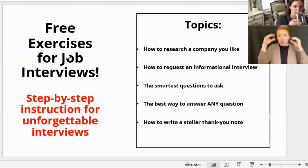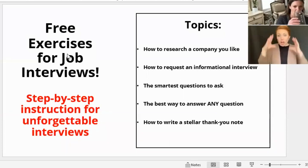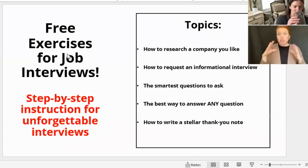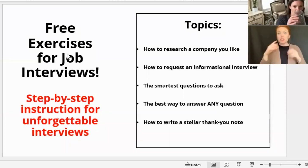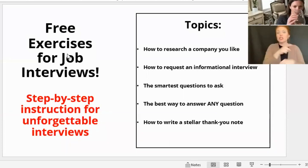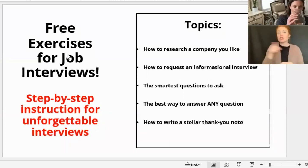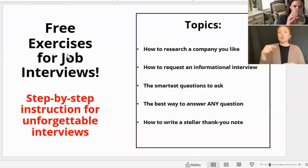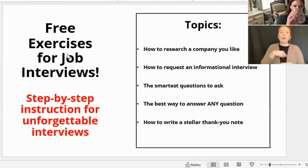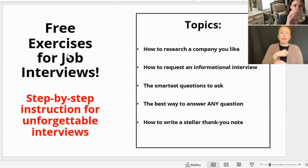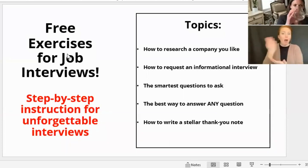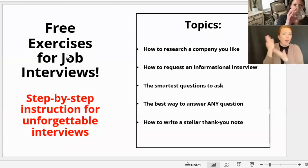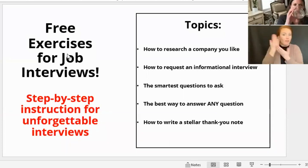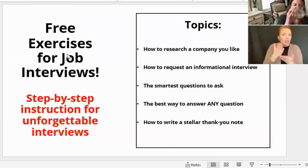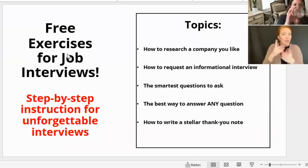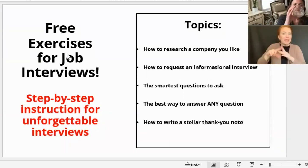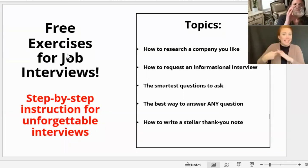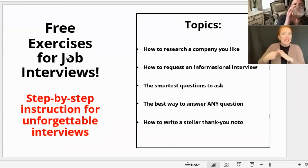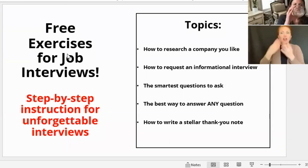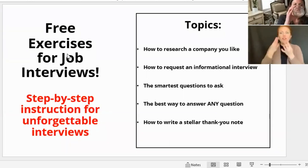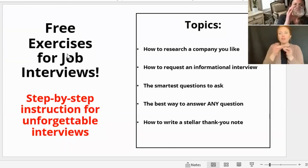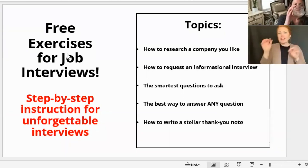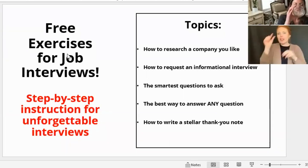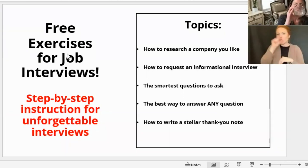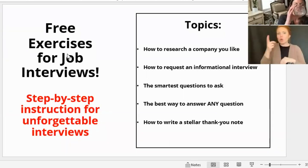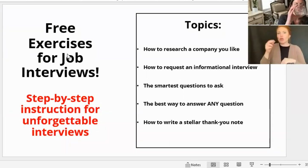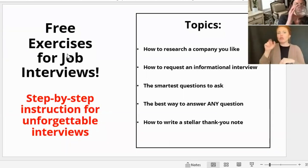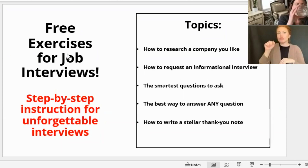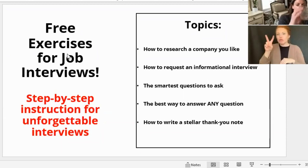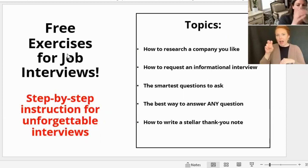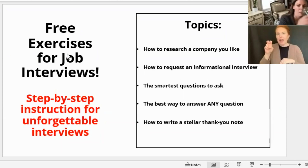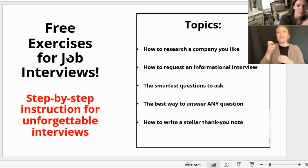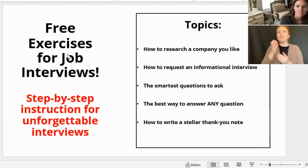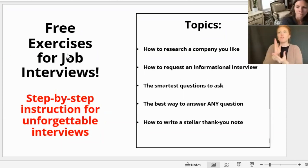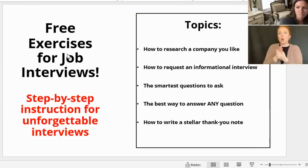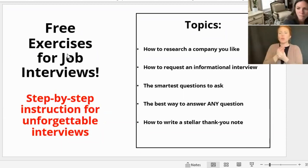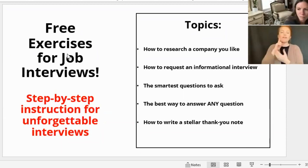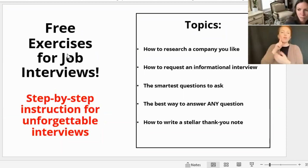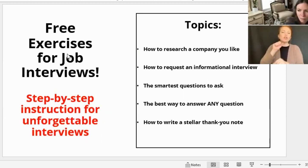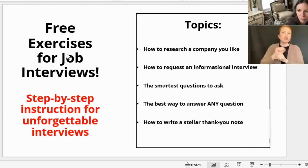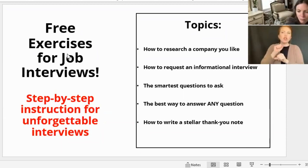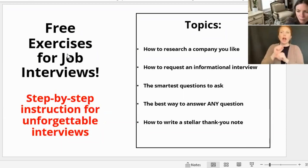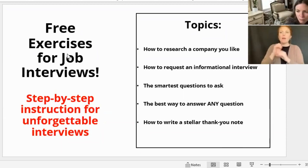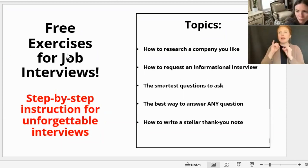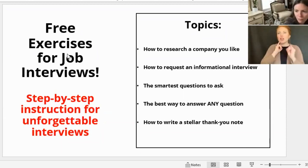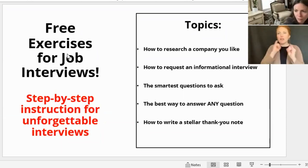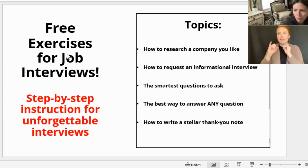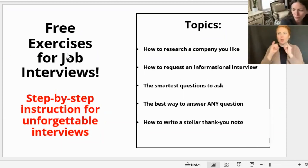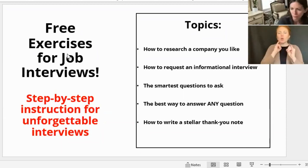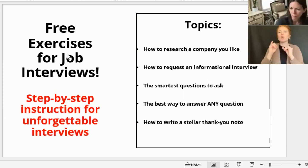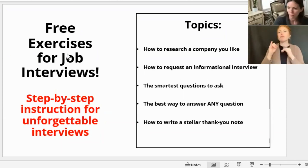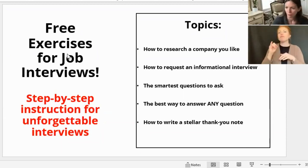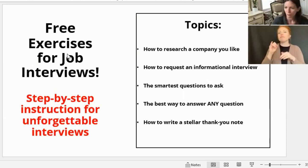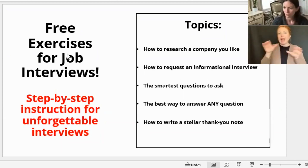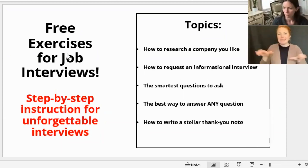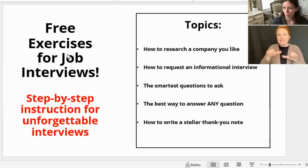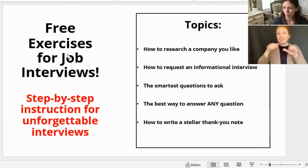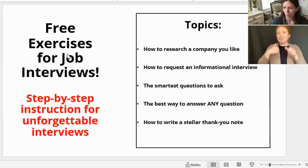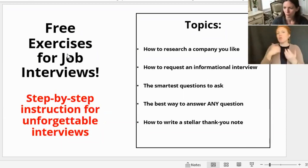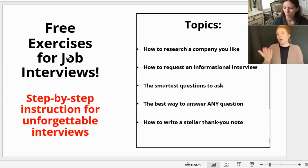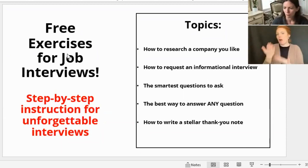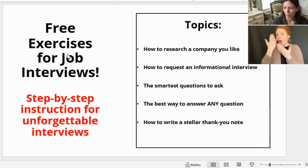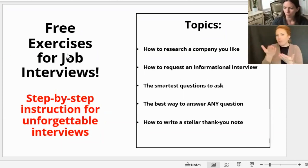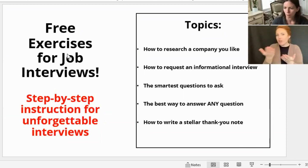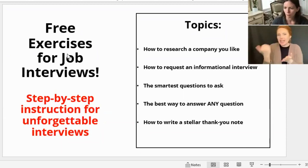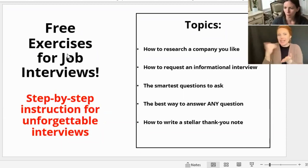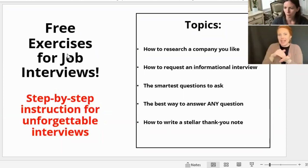at the beginning a free Google Drive folder of job interview preparation activities. Want to offer it one more time in case you missed